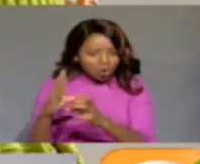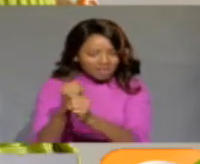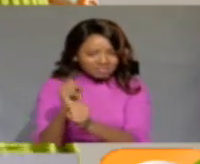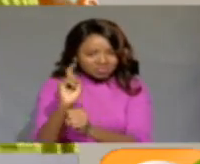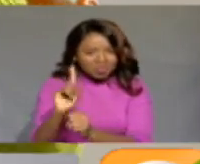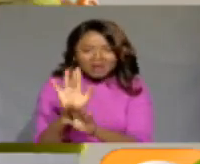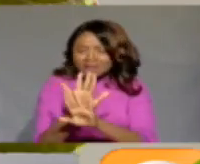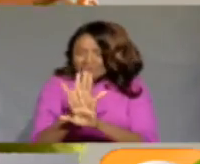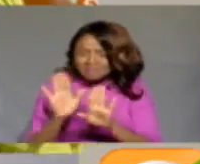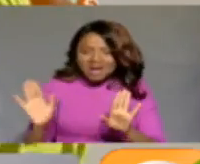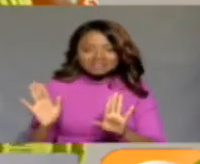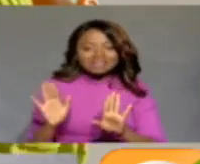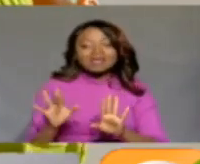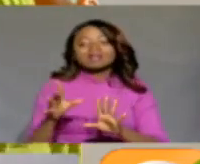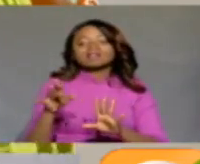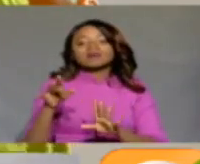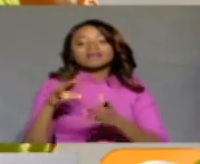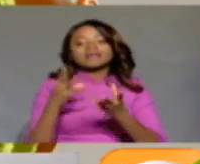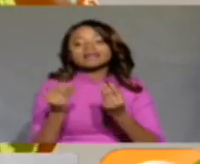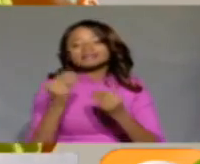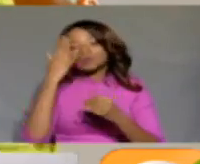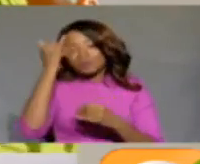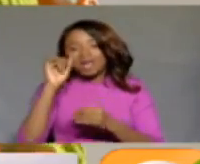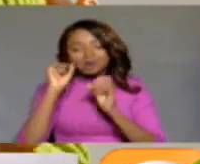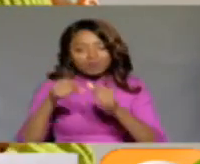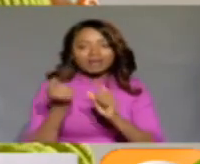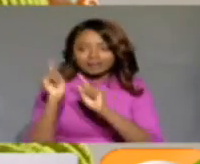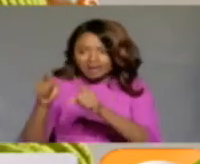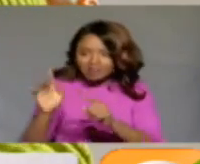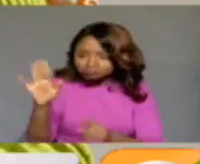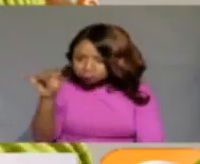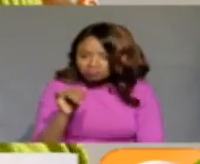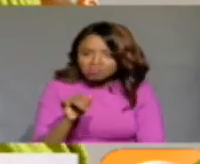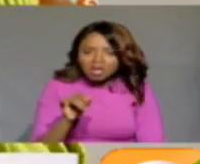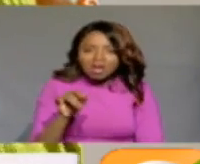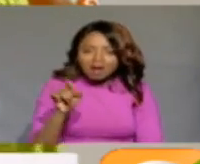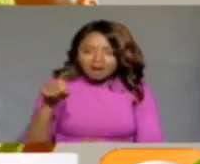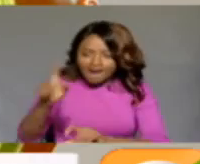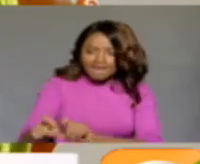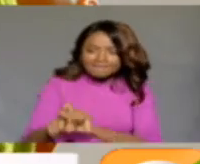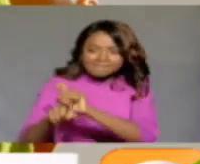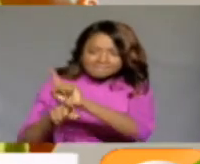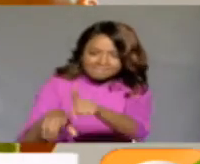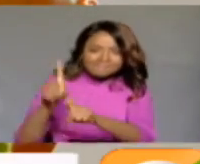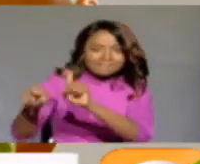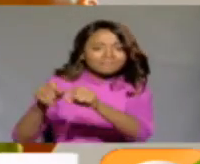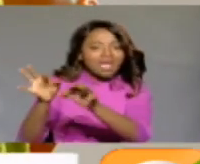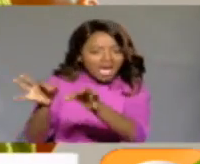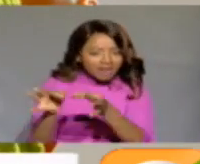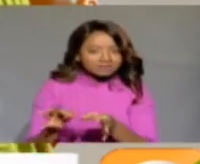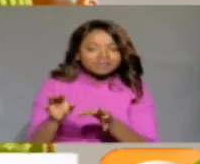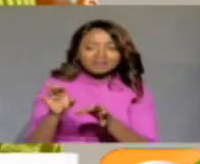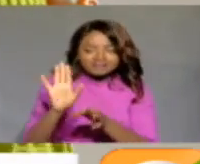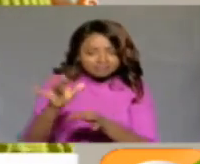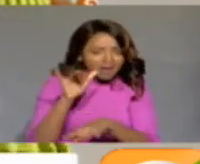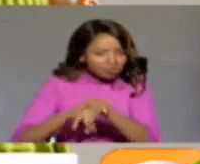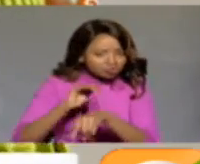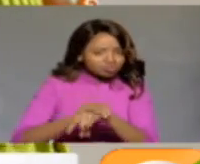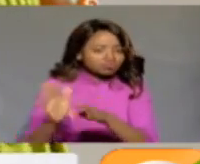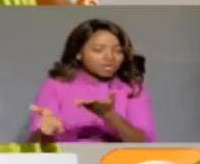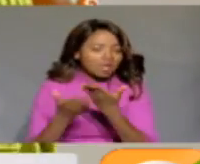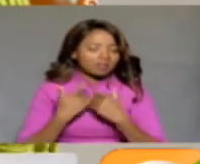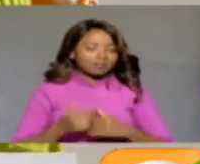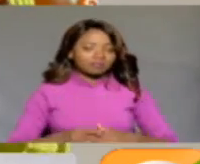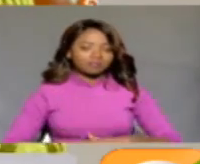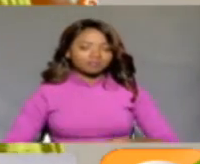having so many multiple agencies and what have you. Even get parliament nowadays calling people who have been accused of crimes to appear before